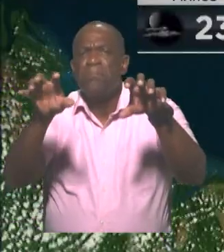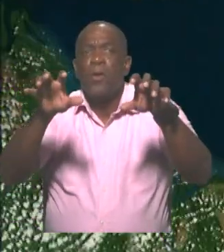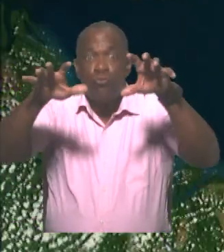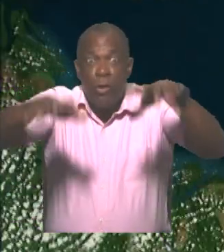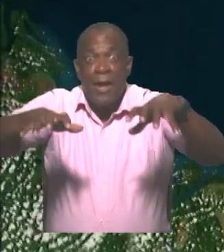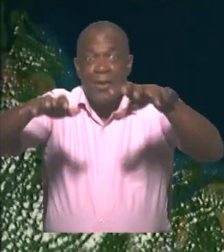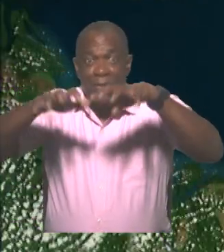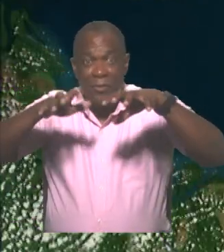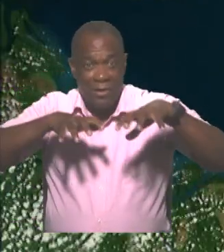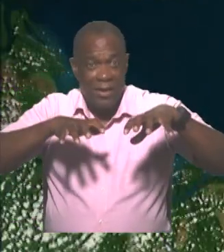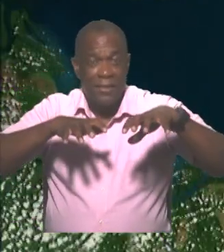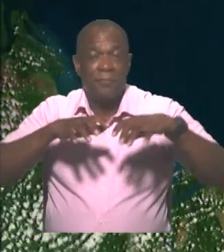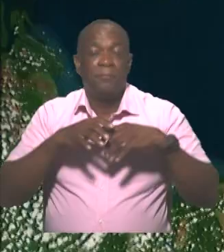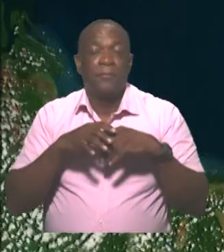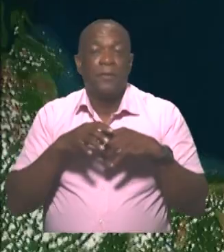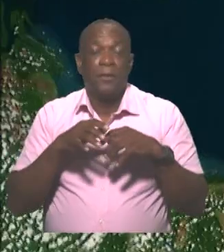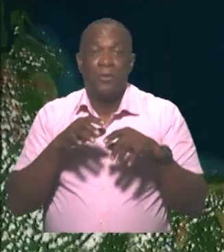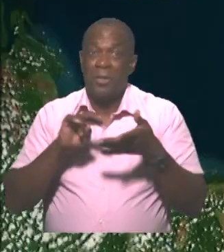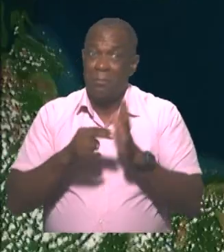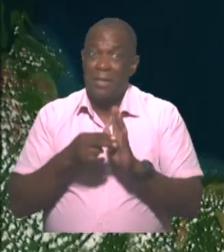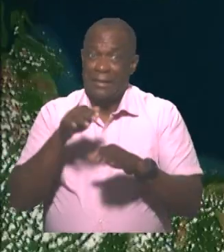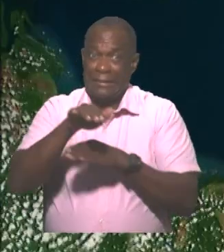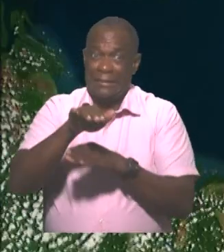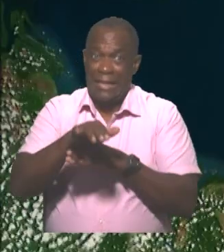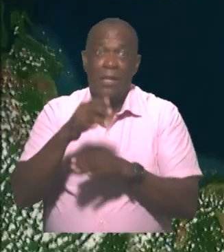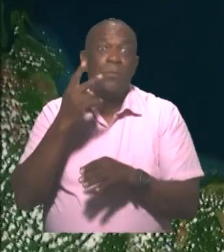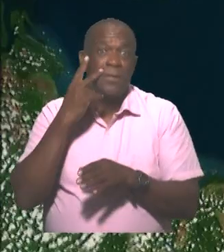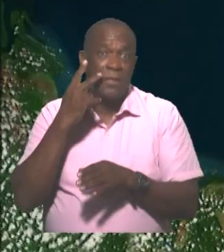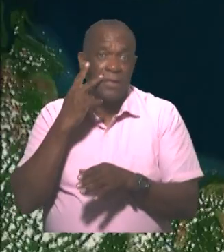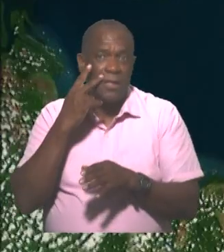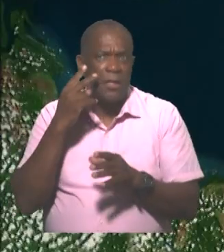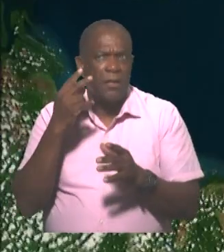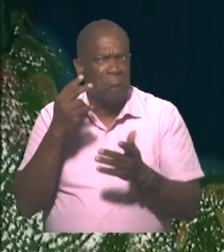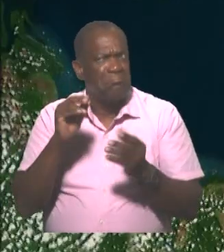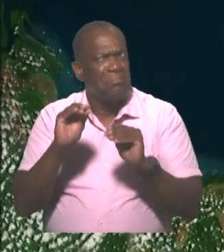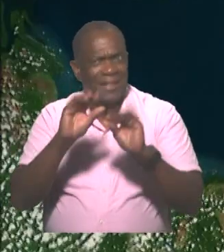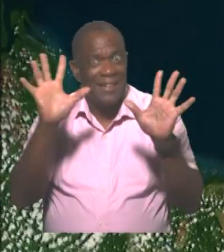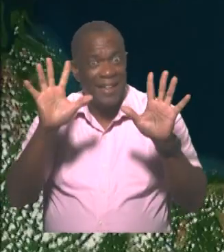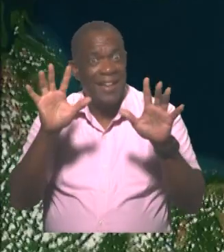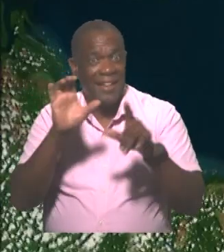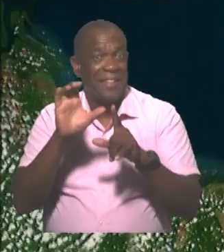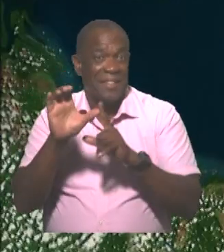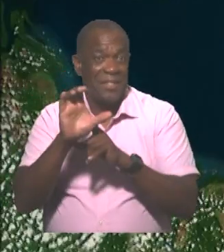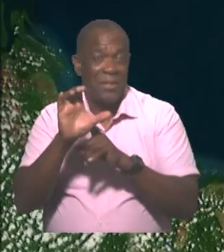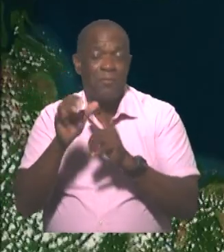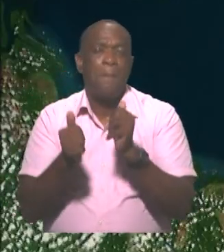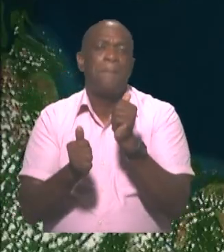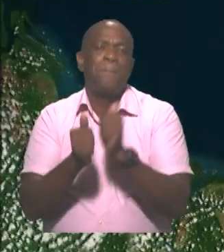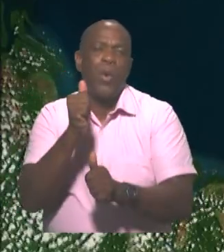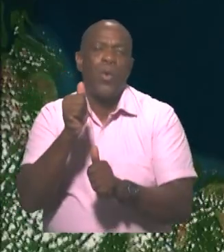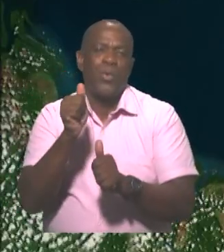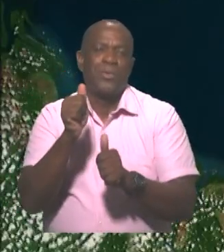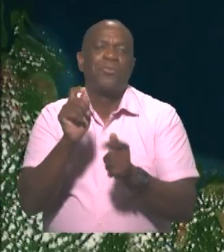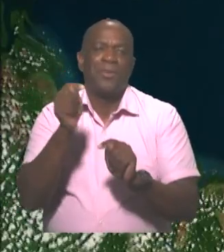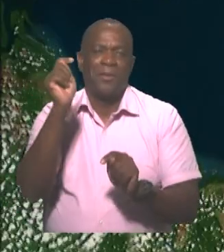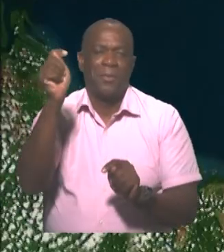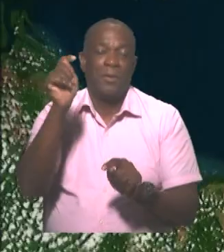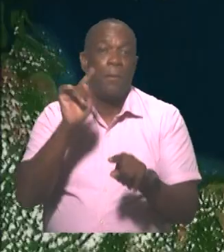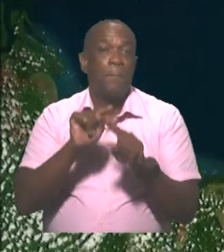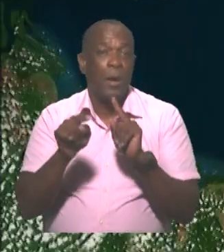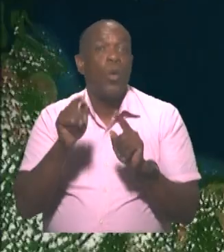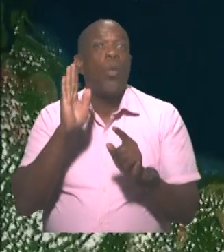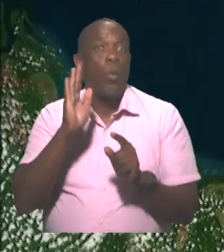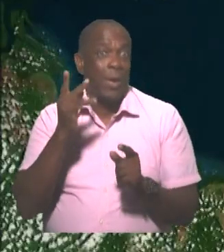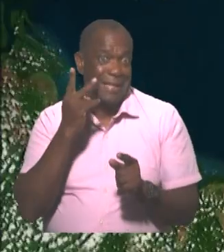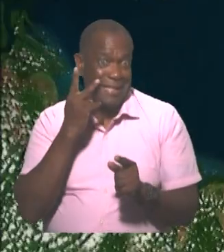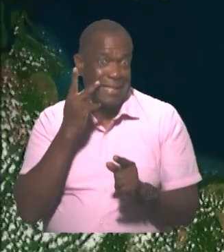we head into tonight, we are seeing mainly clear conditions for most of Trinidad. However, we will see some moisture